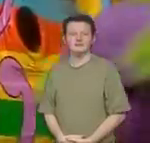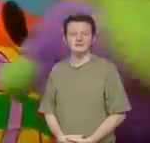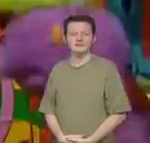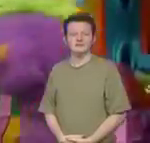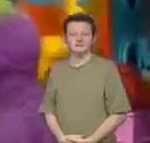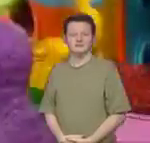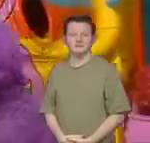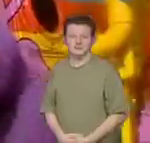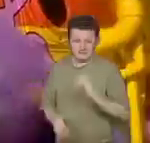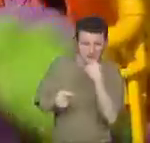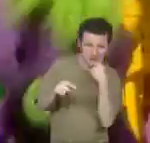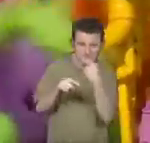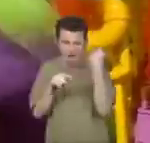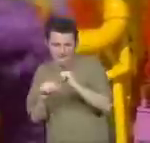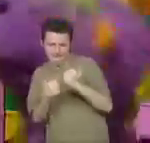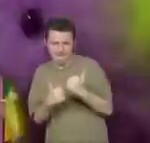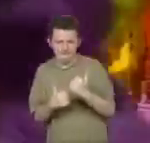Step back.